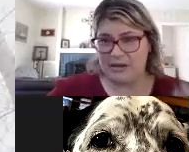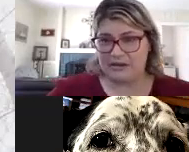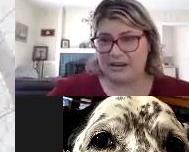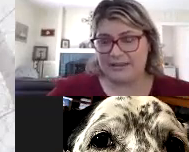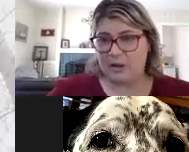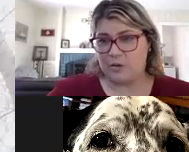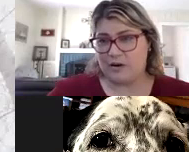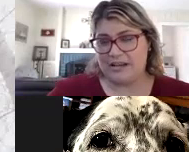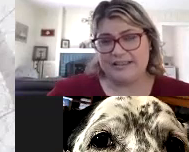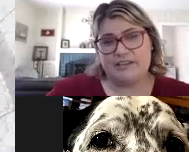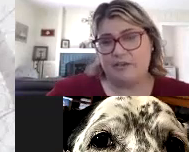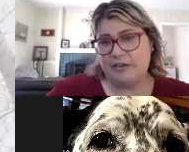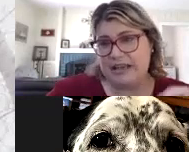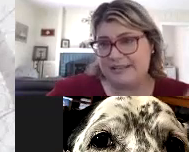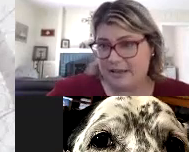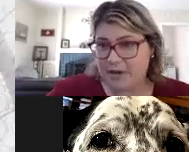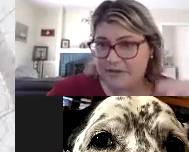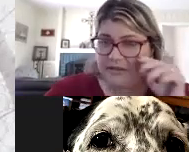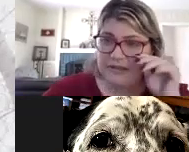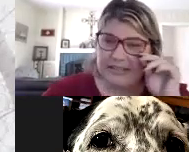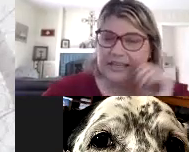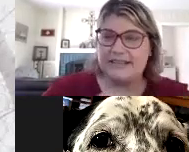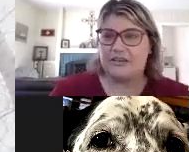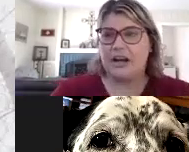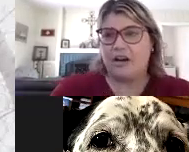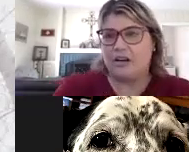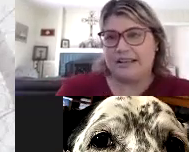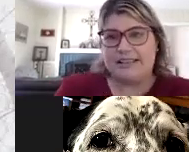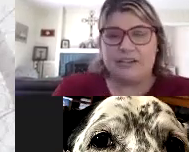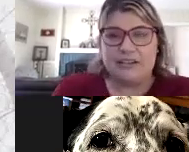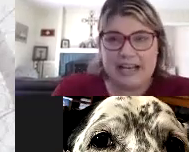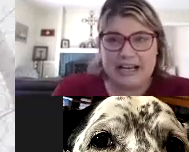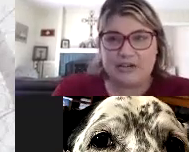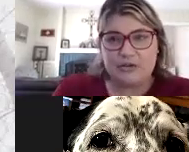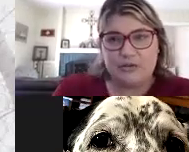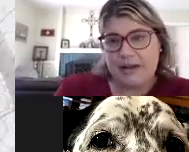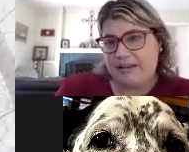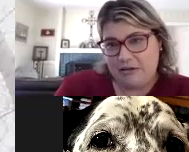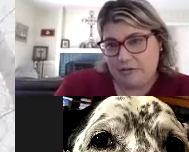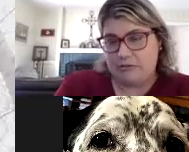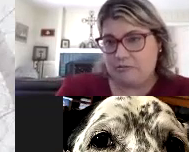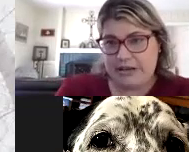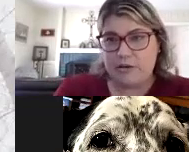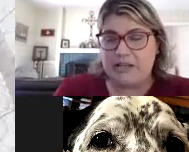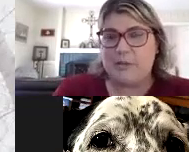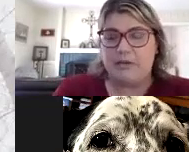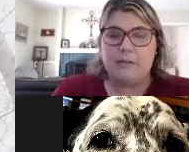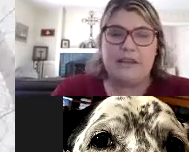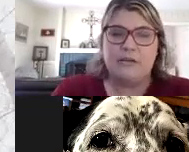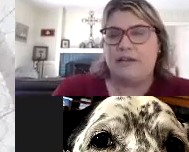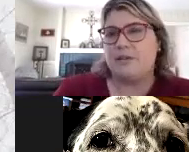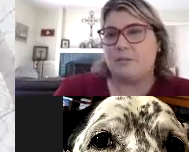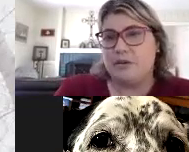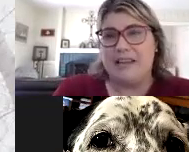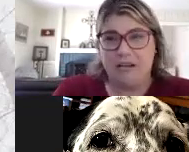are bigger and smaller parties that are only in some of the 50 states. They're not all necessarily national, but you don't hear much about them,